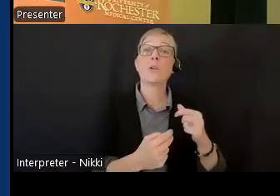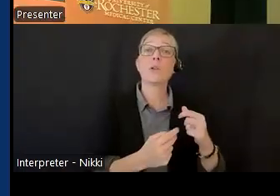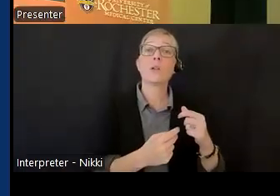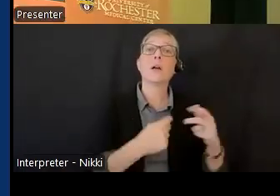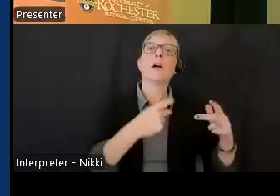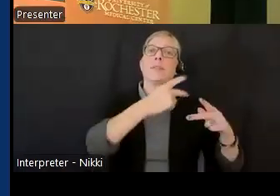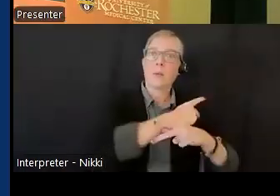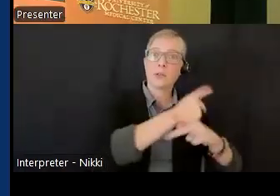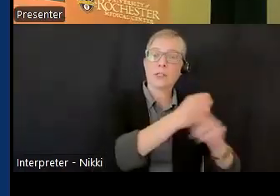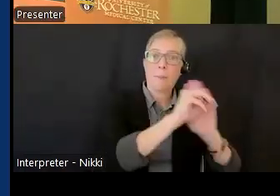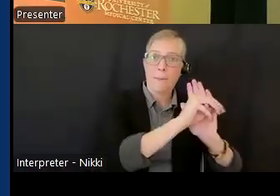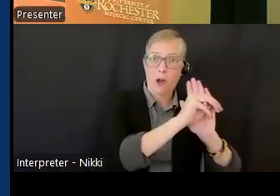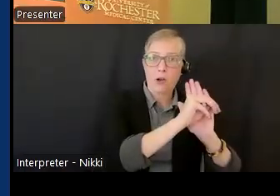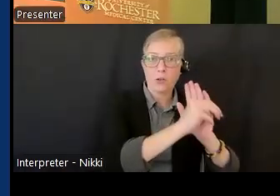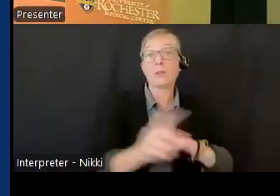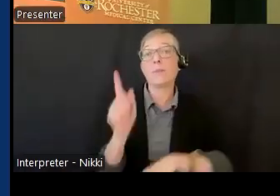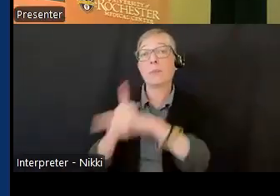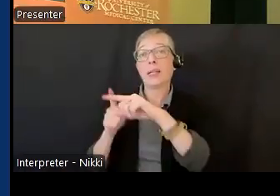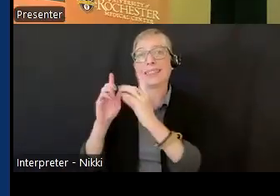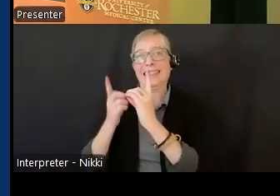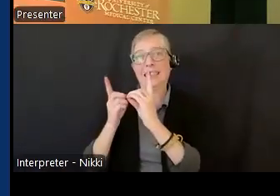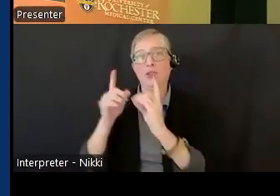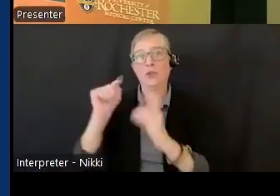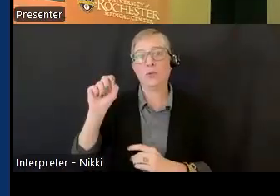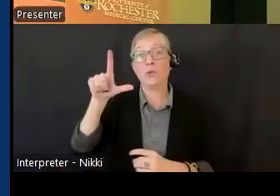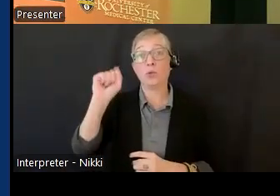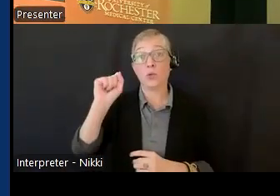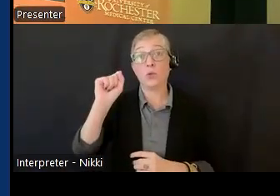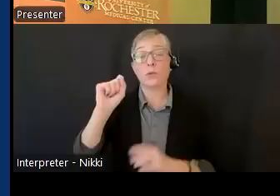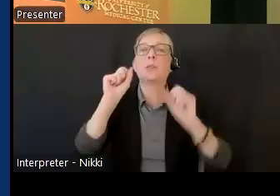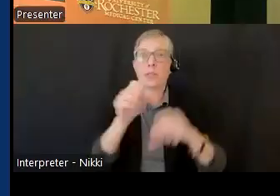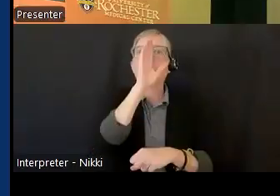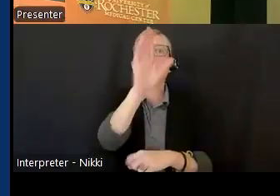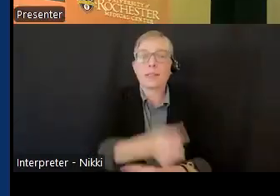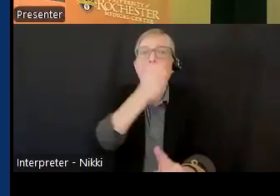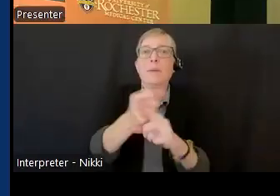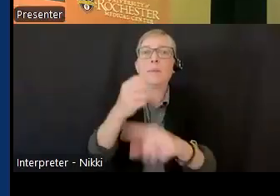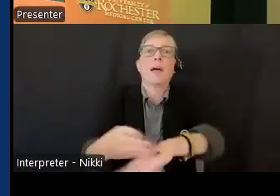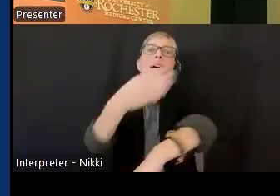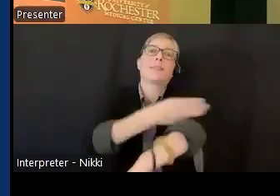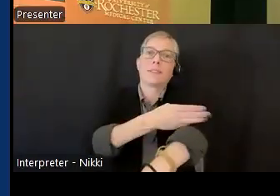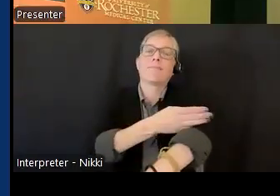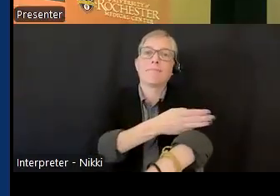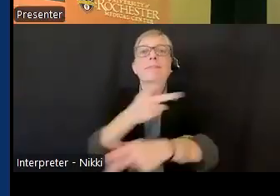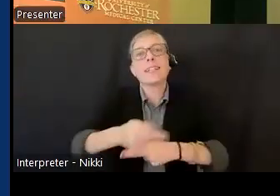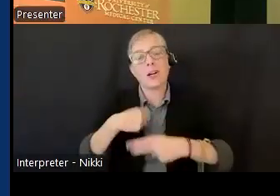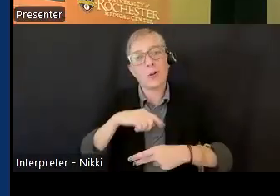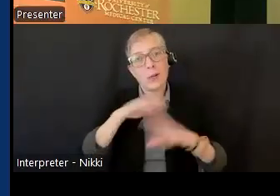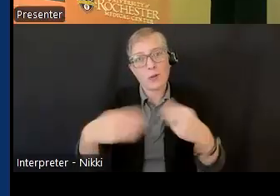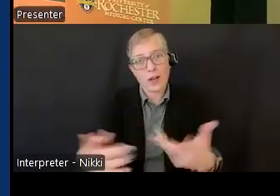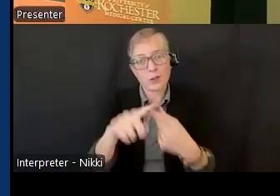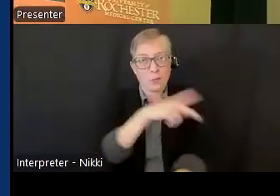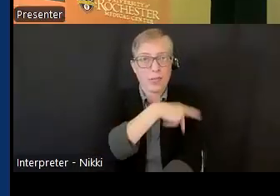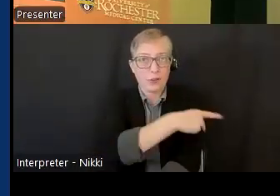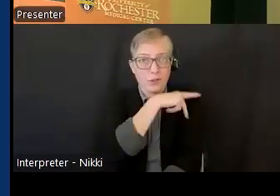also digital tools to directly impact the care that we are delivering patients. And so as a